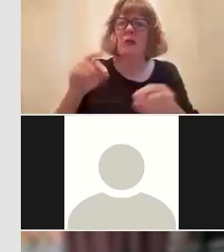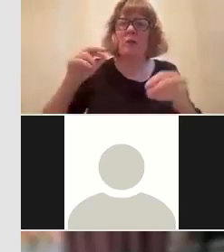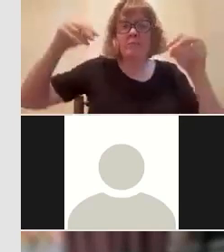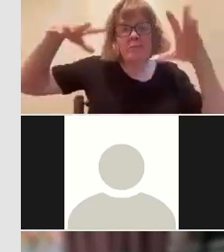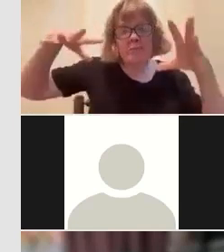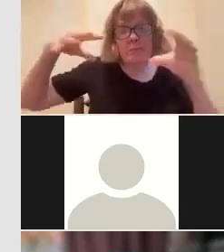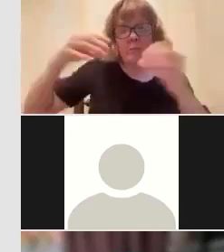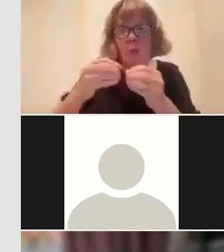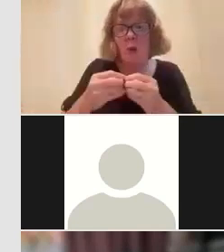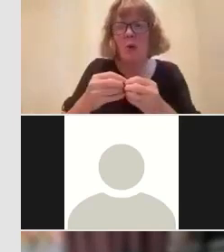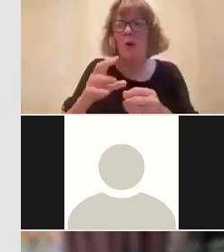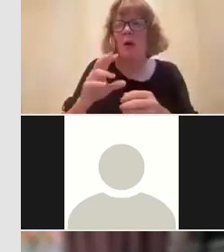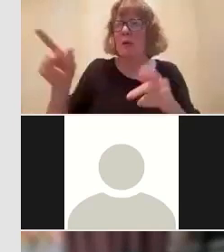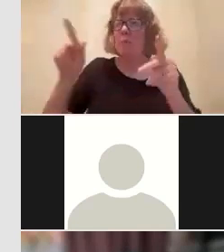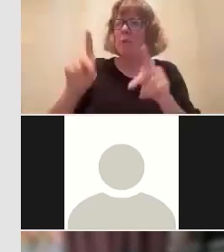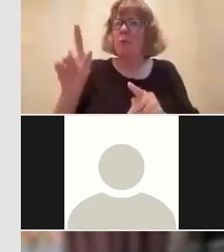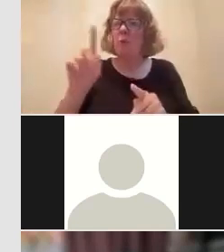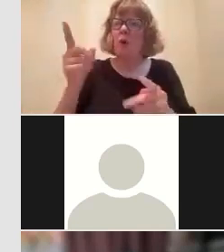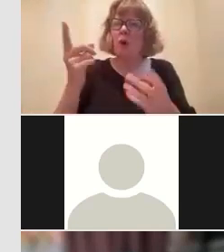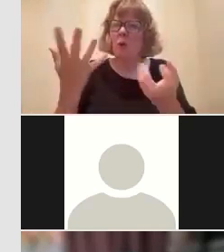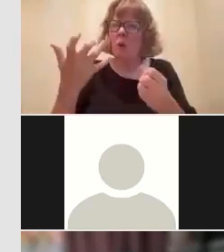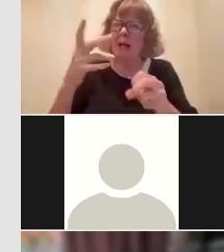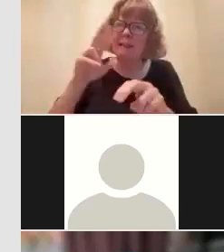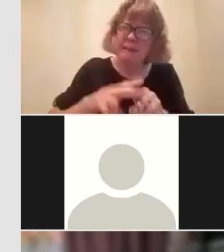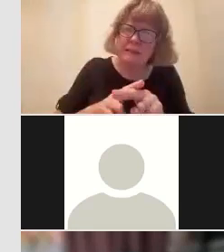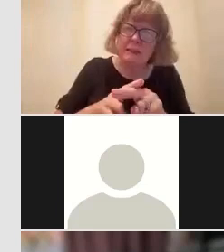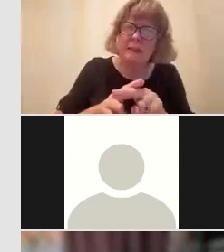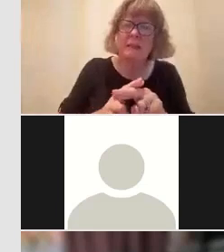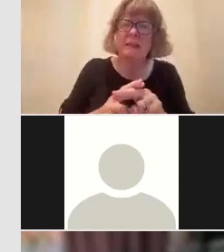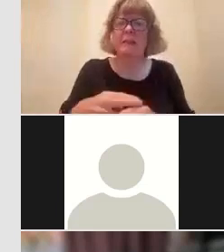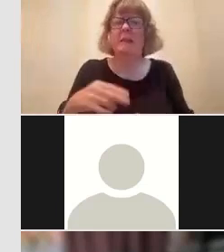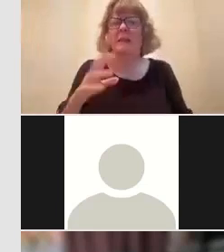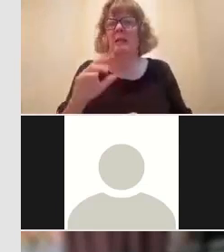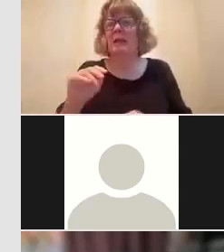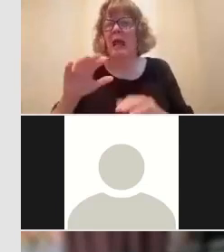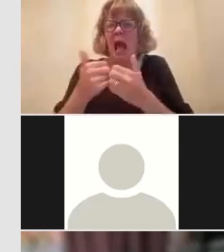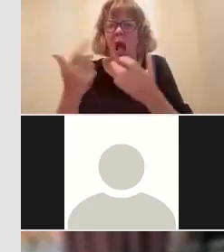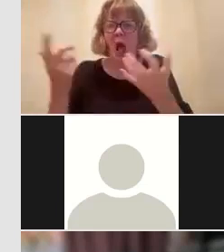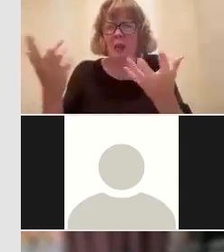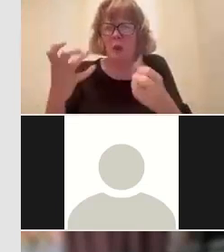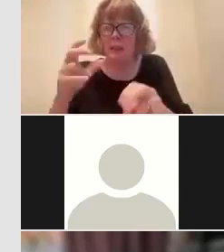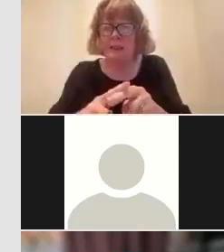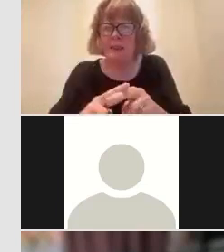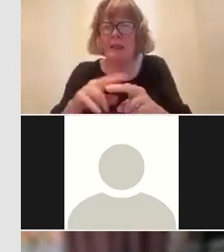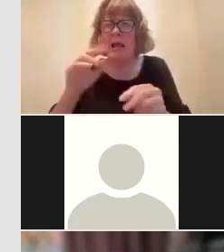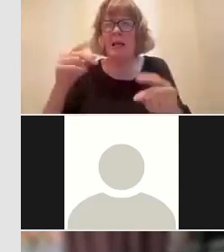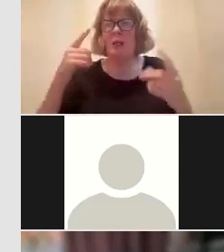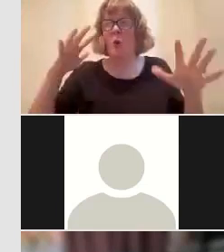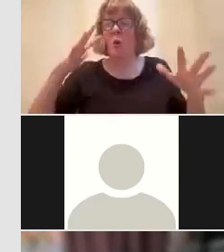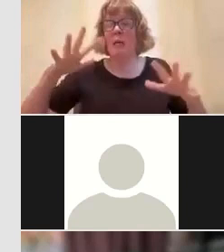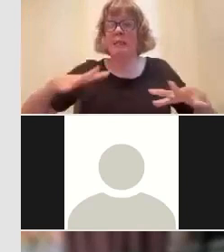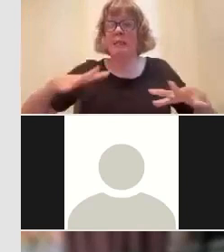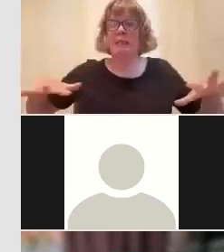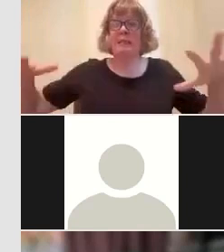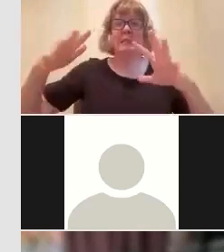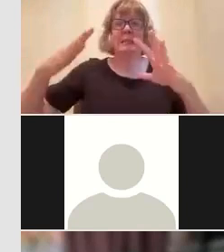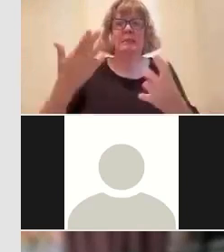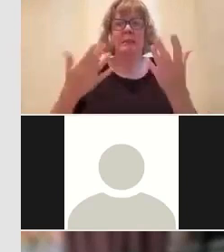where they sit and how they sit. And we need to be able to control the volume of noise nearby or provide